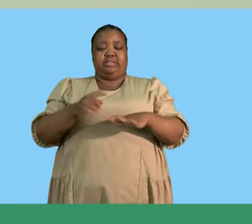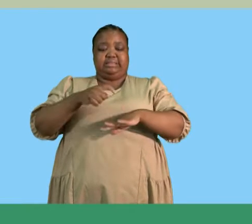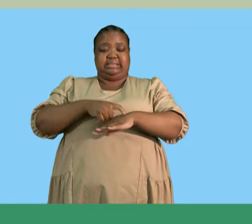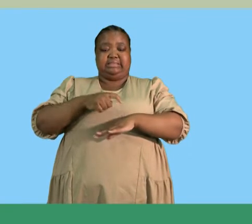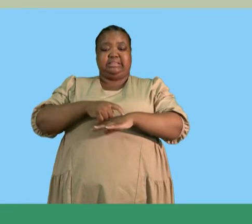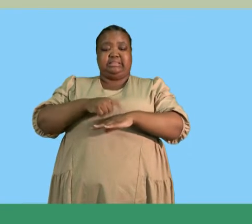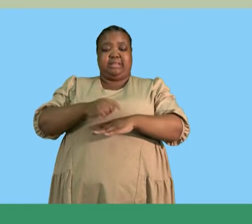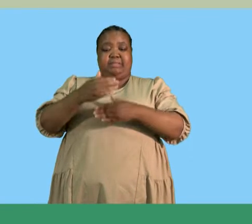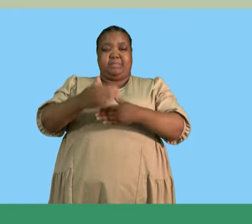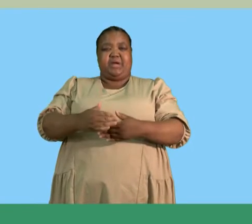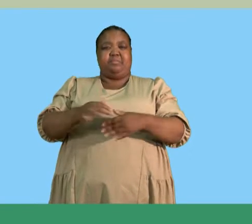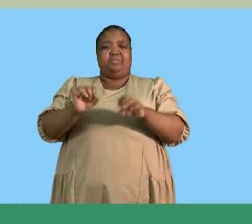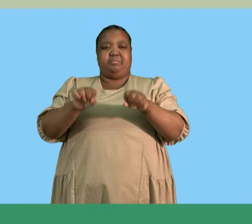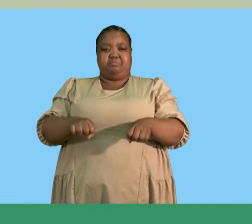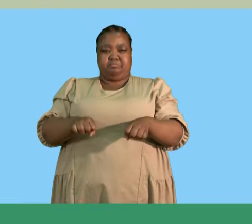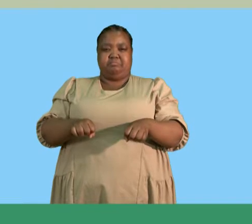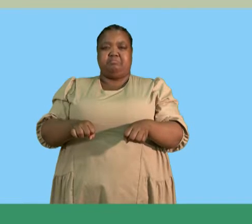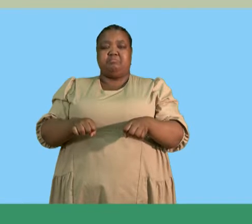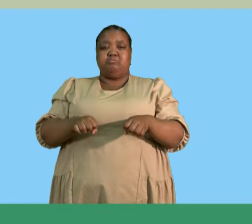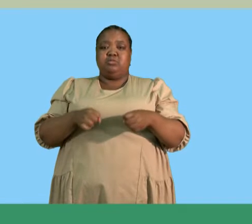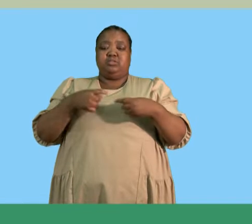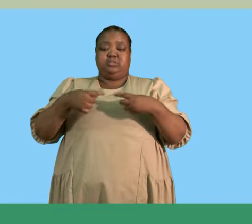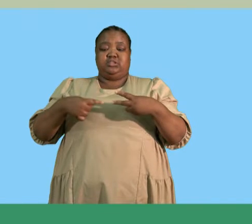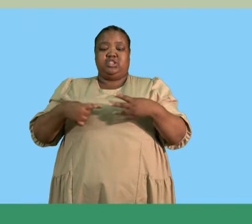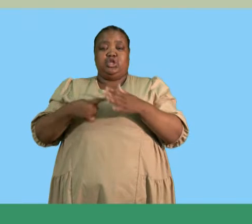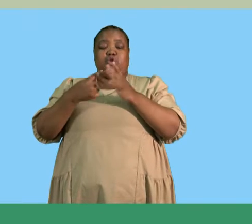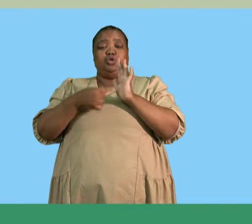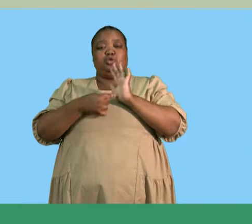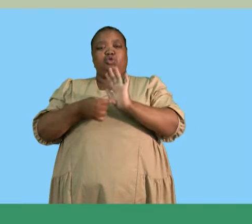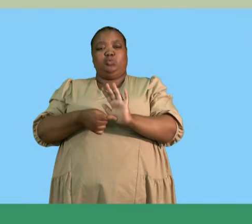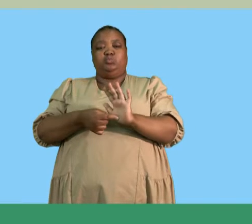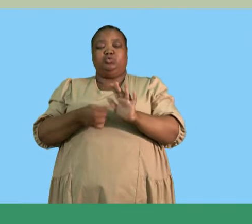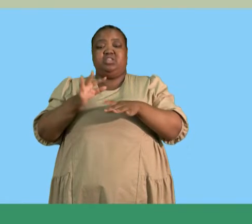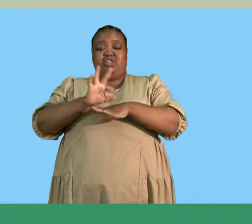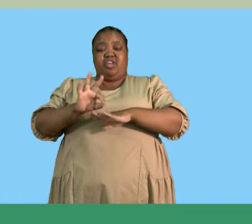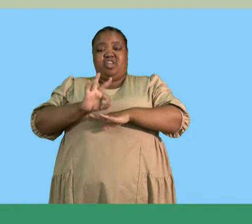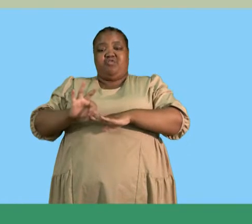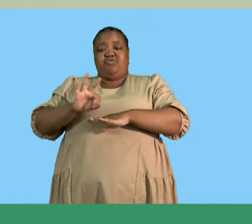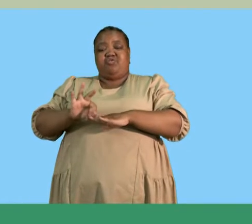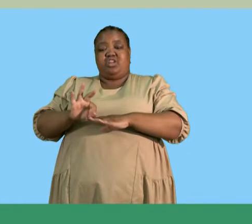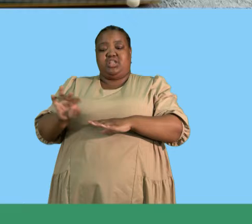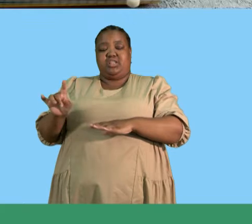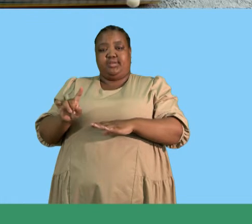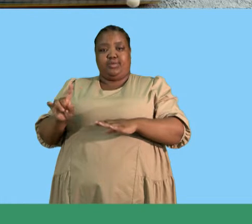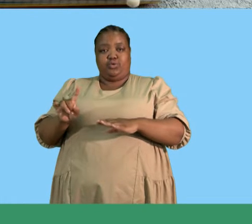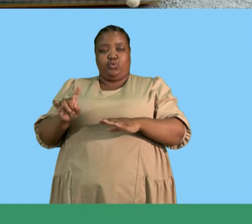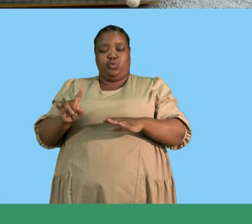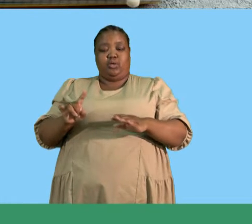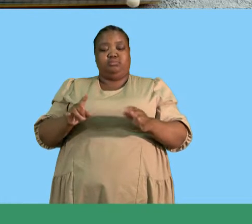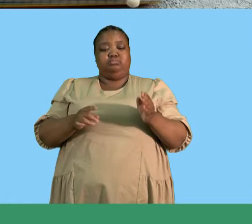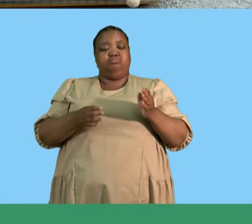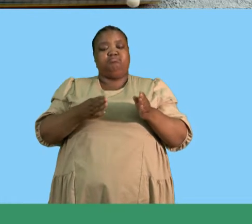arranged in a chronological order and displayed along a line to keep track of all the